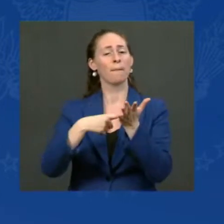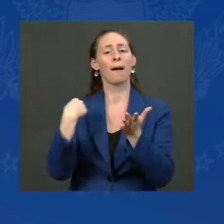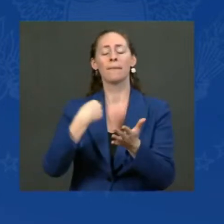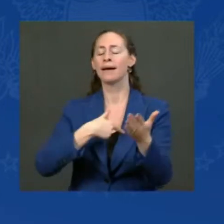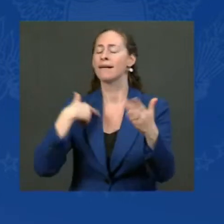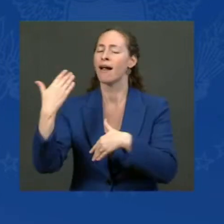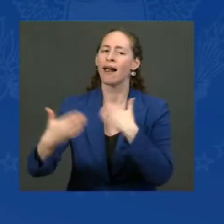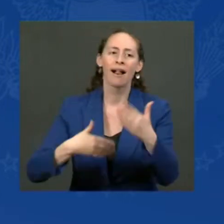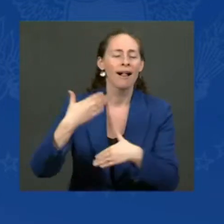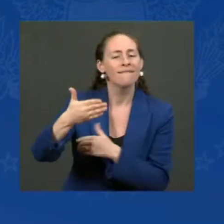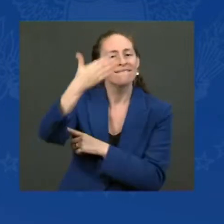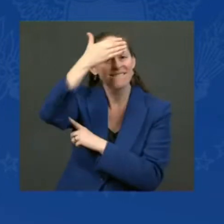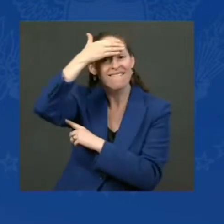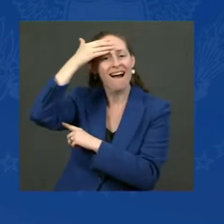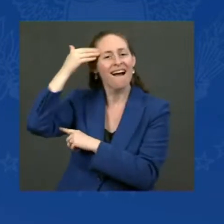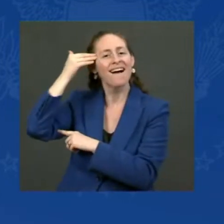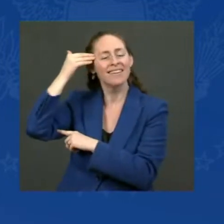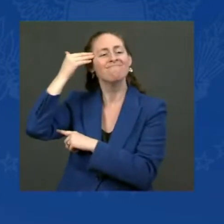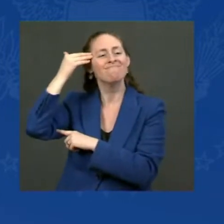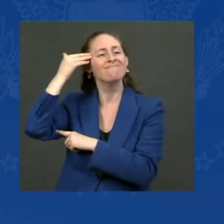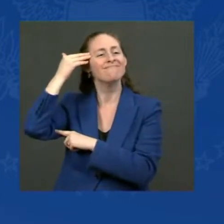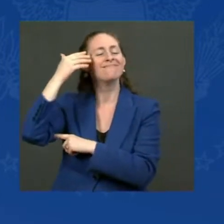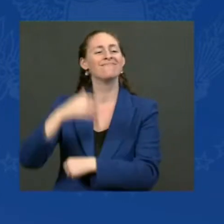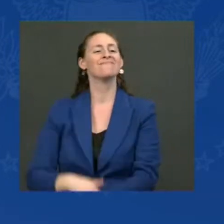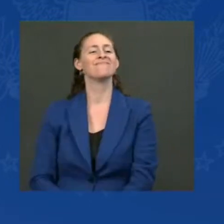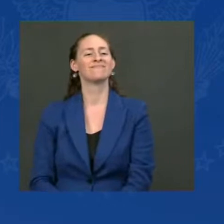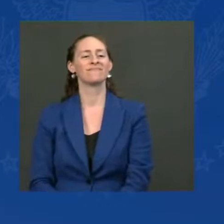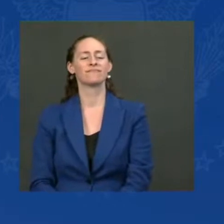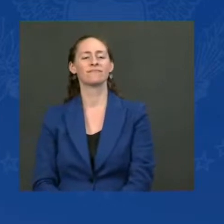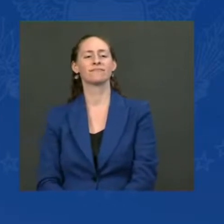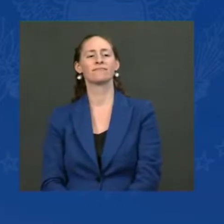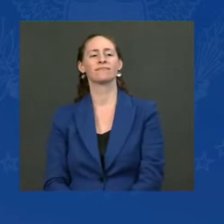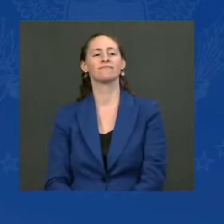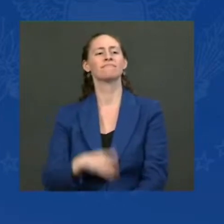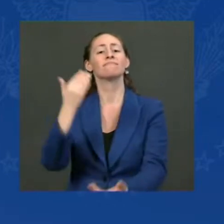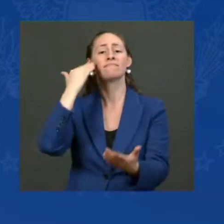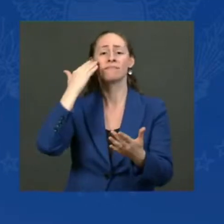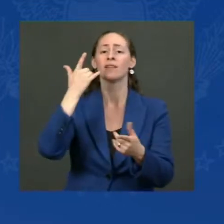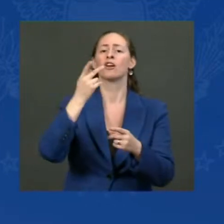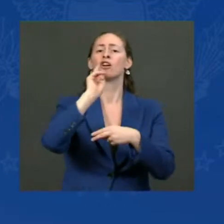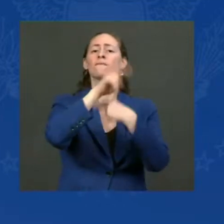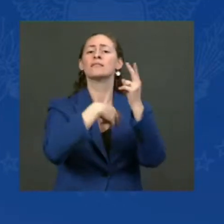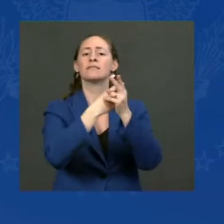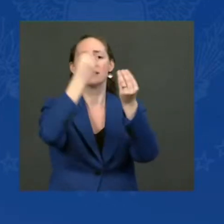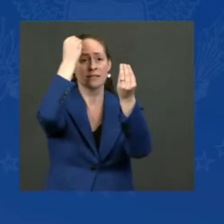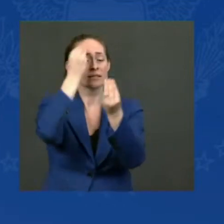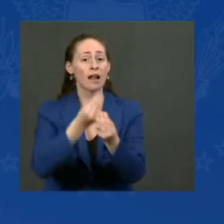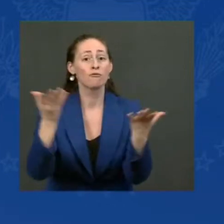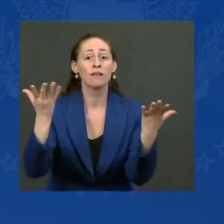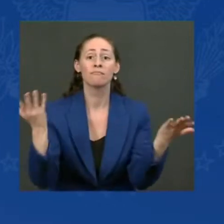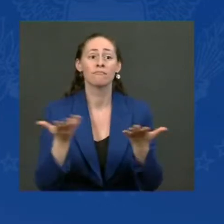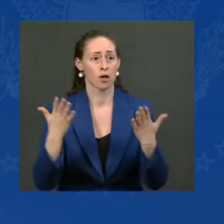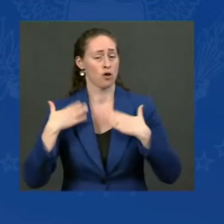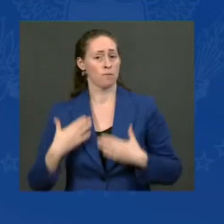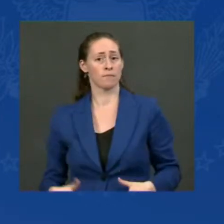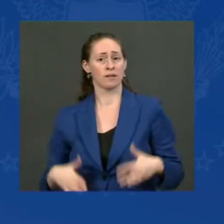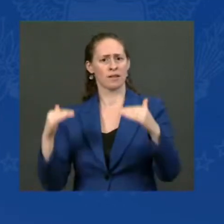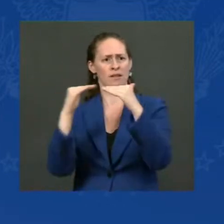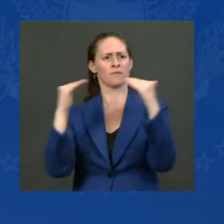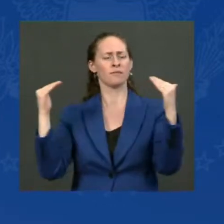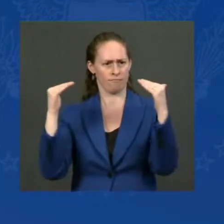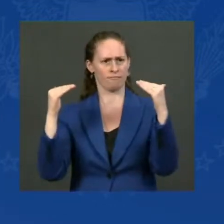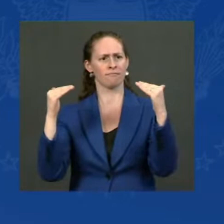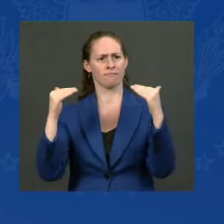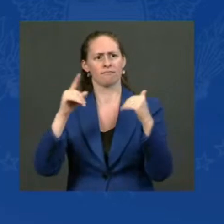I quote the opening words of the Universal Declaration of Human Rights, quote, "The equal and inalienable rights of